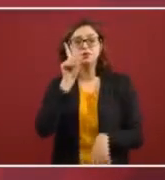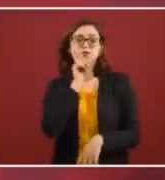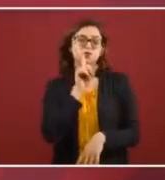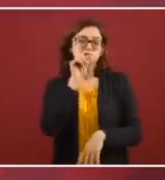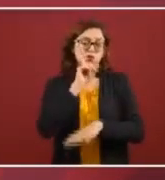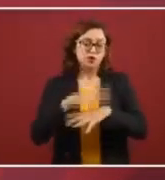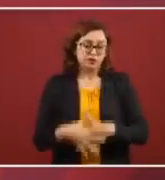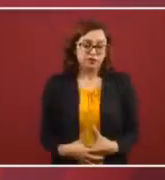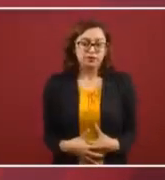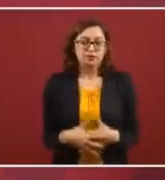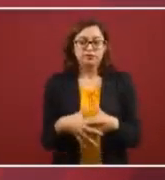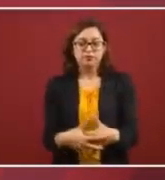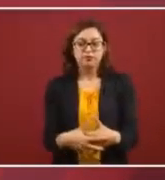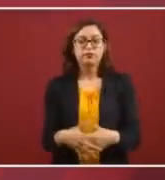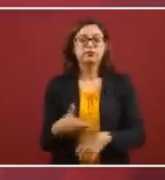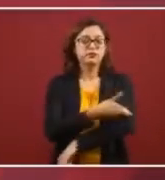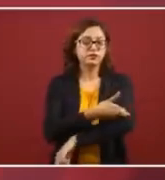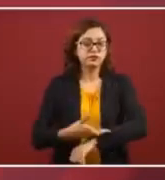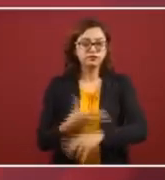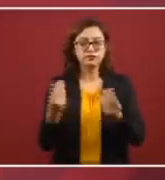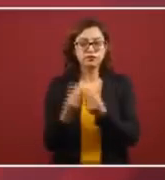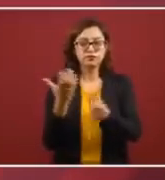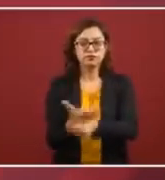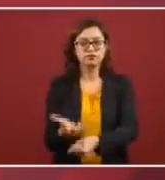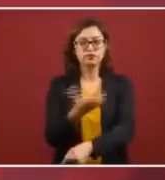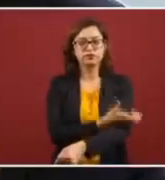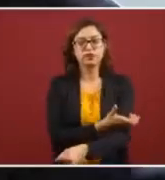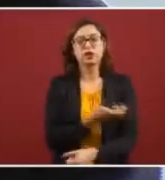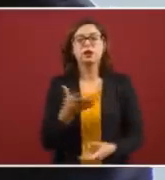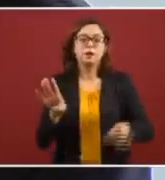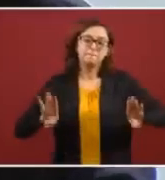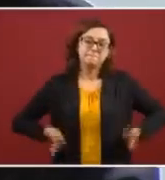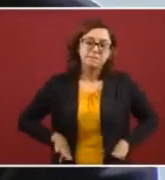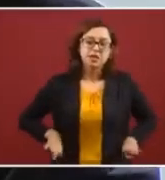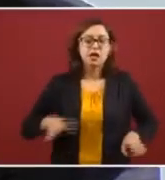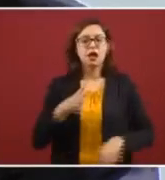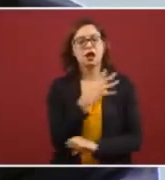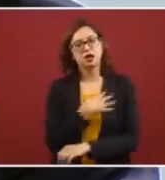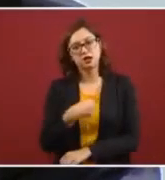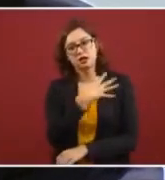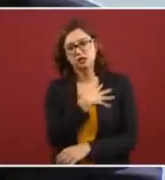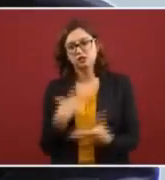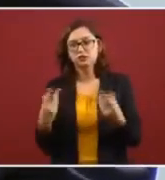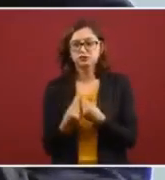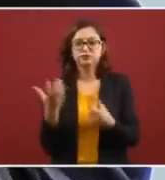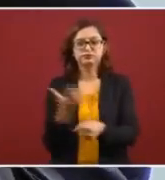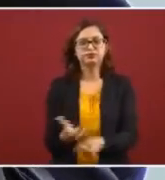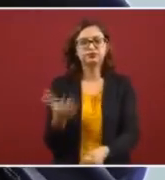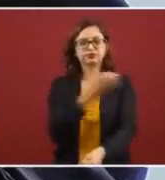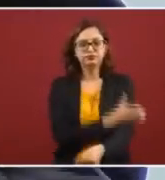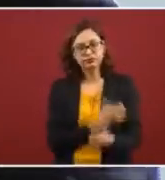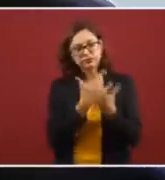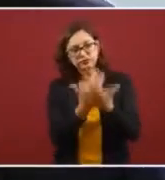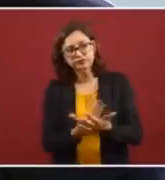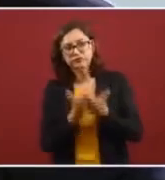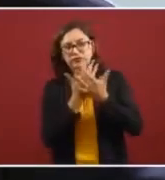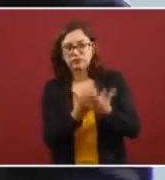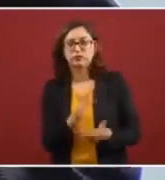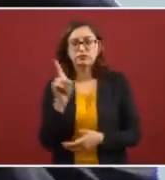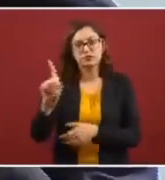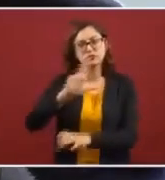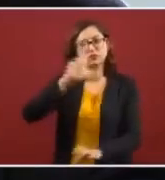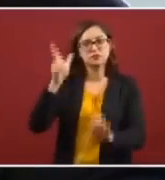A lot of these population, you know, have their friends, and so they're making a place for